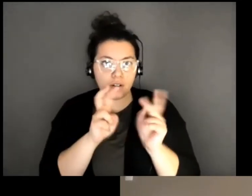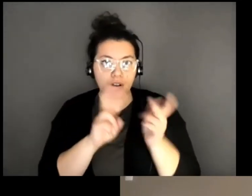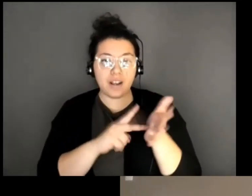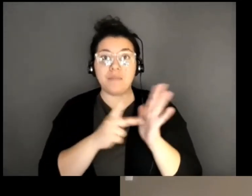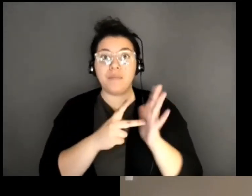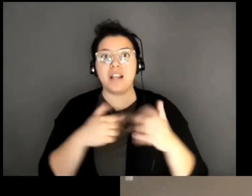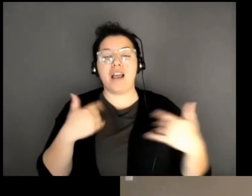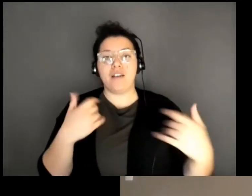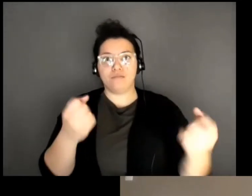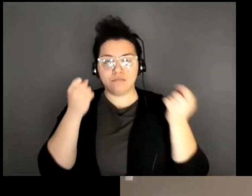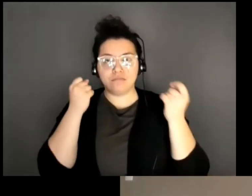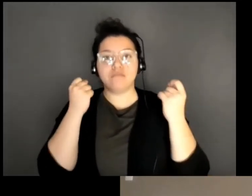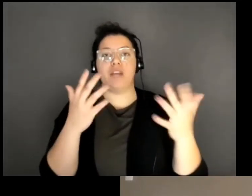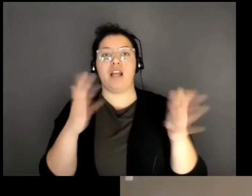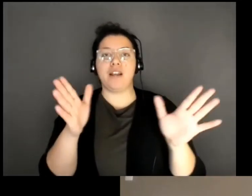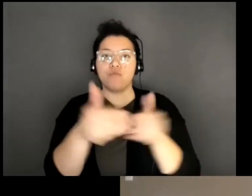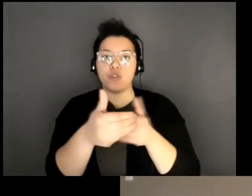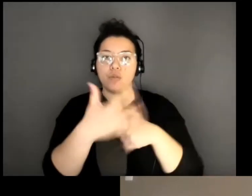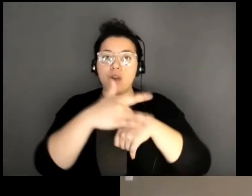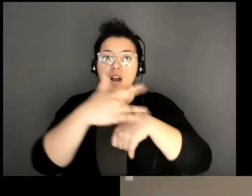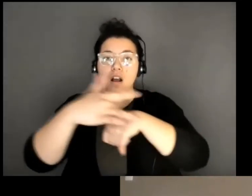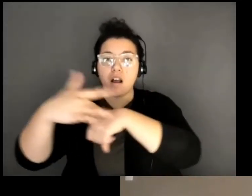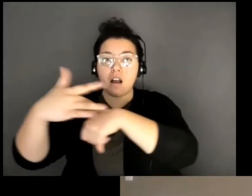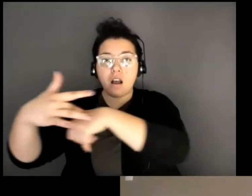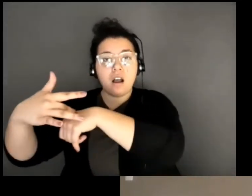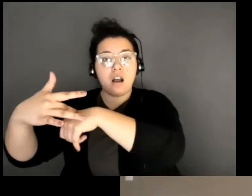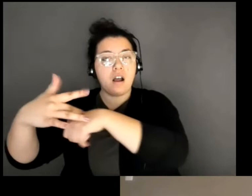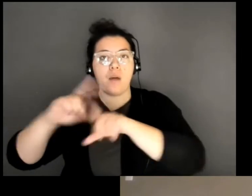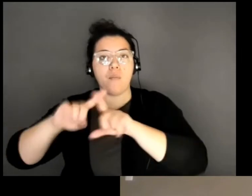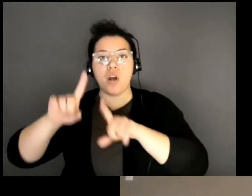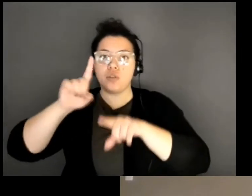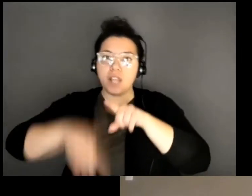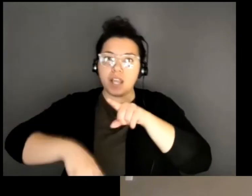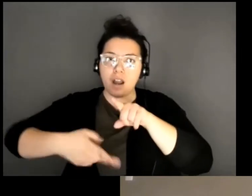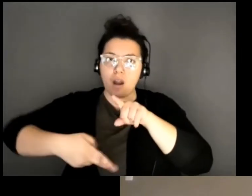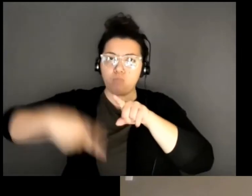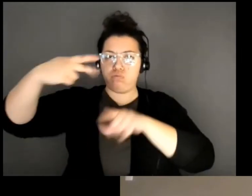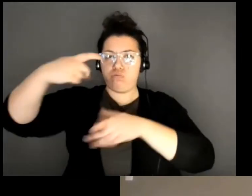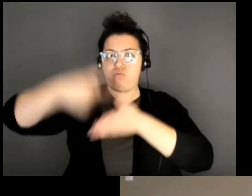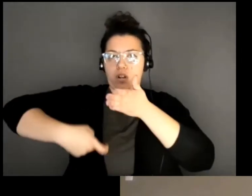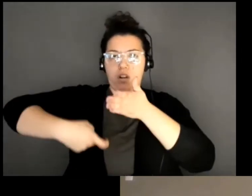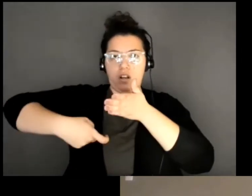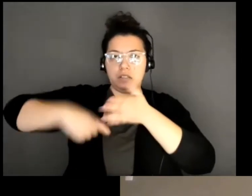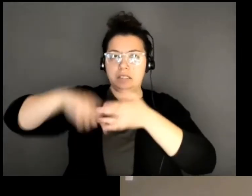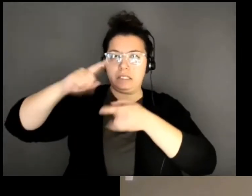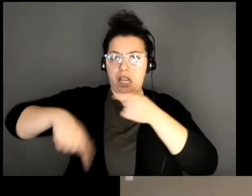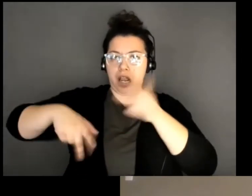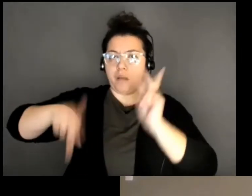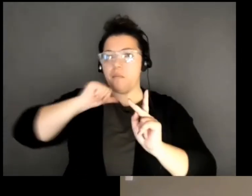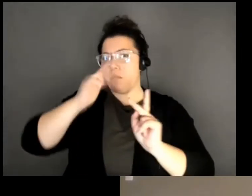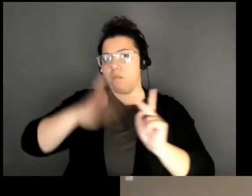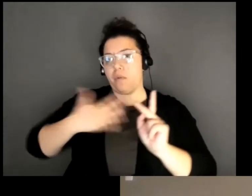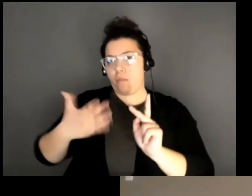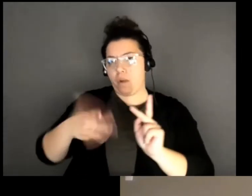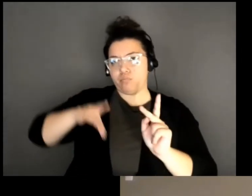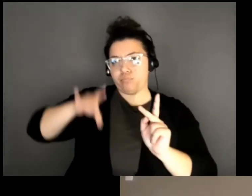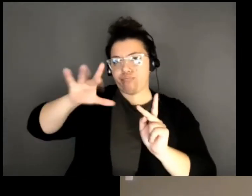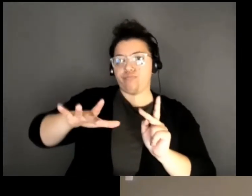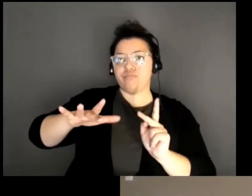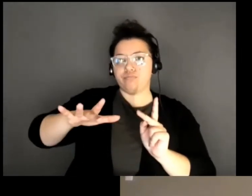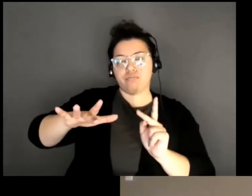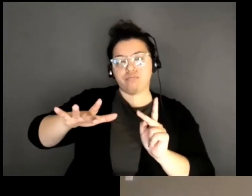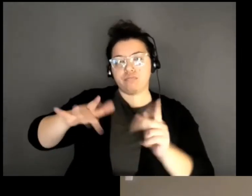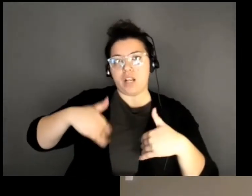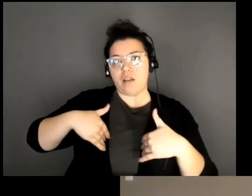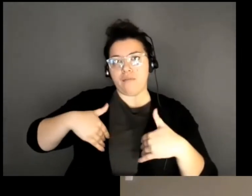of supply. So we're not able to drive as much revenue, drive higher prices when there's such